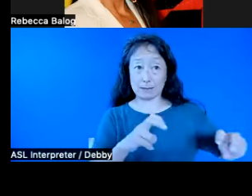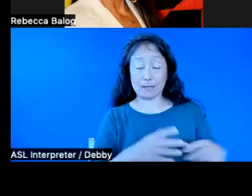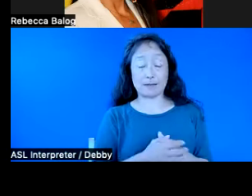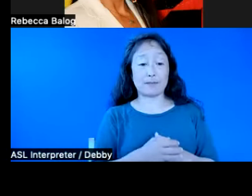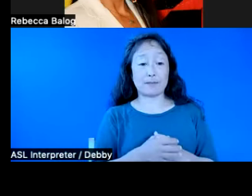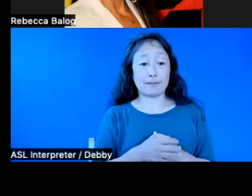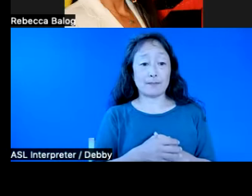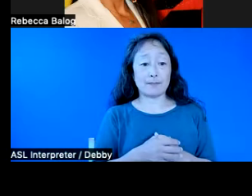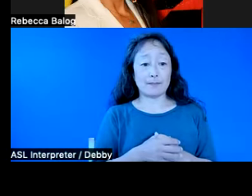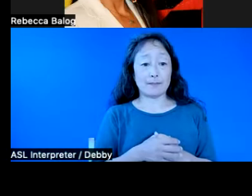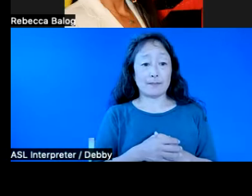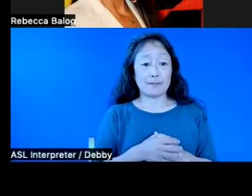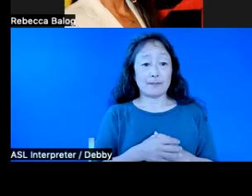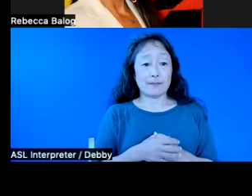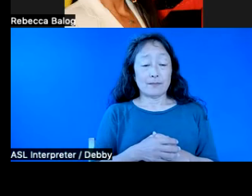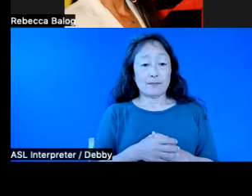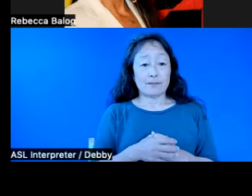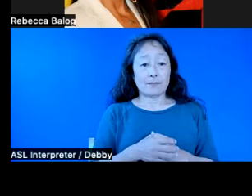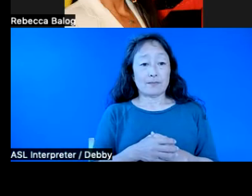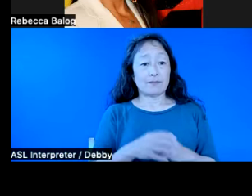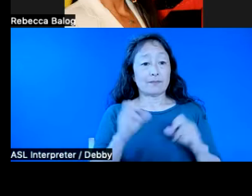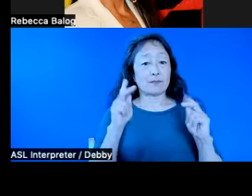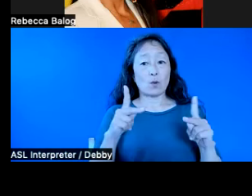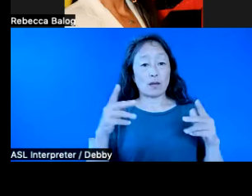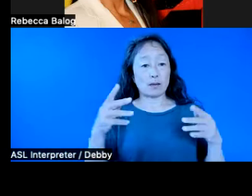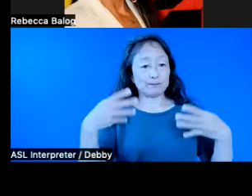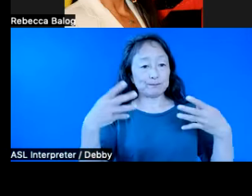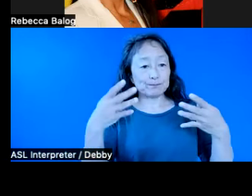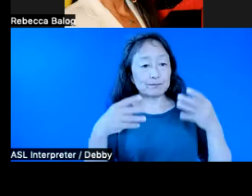Okay, so let's just scroll.